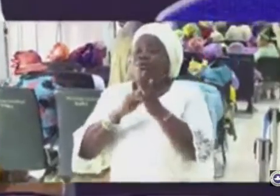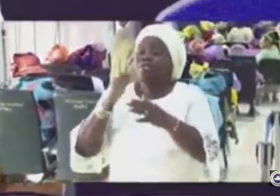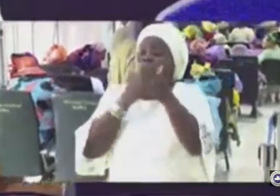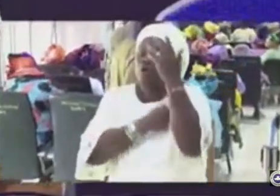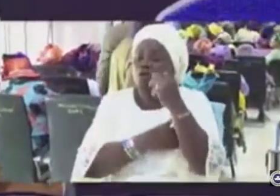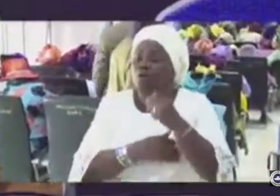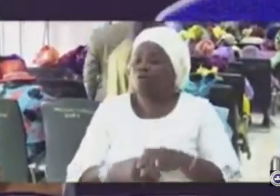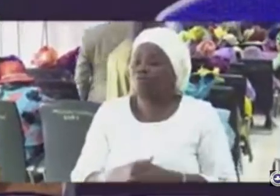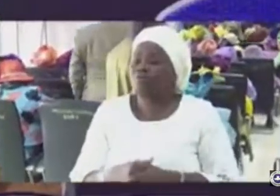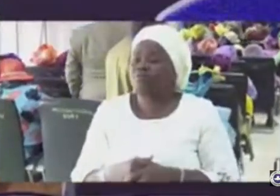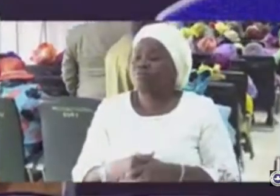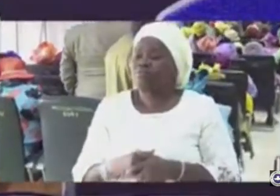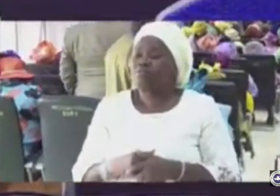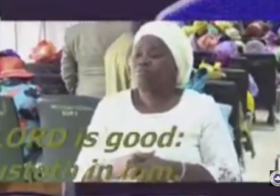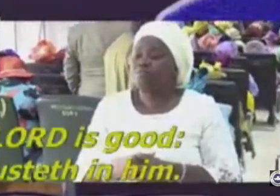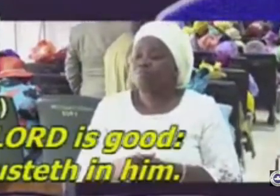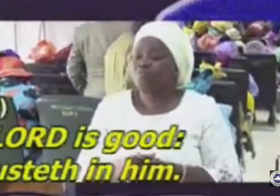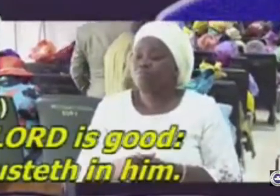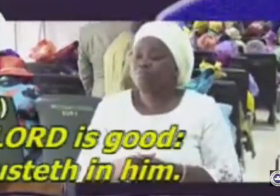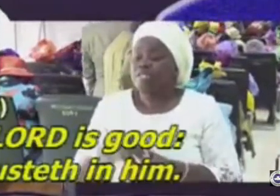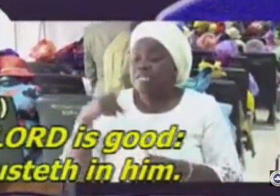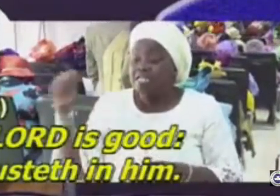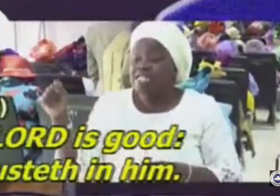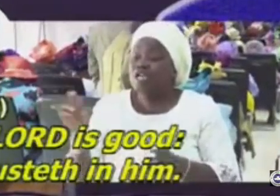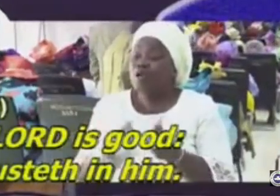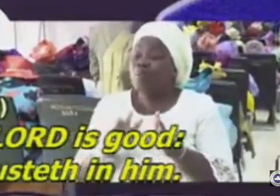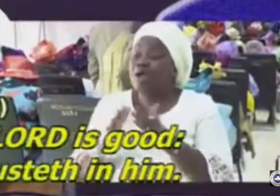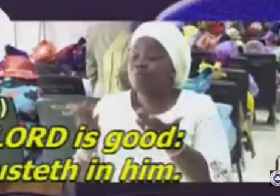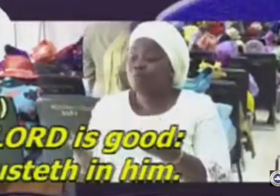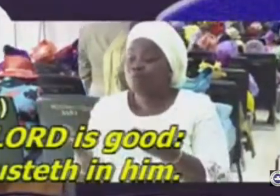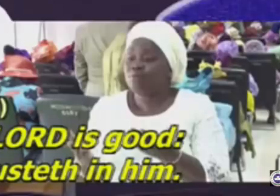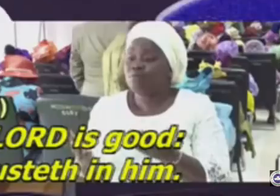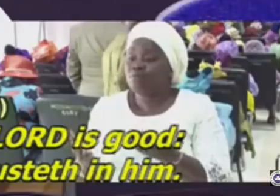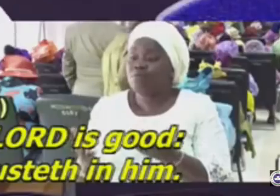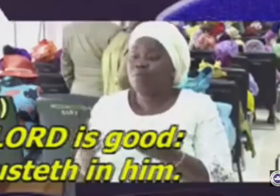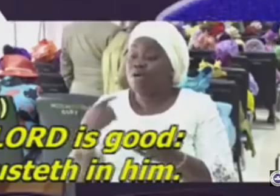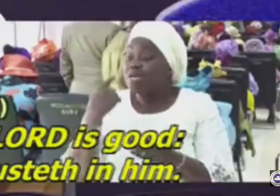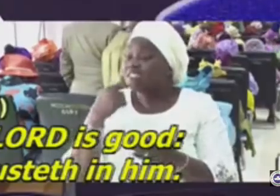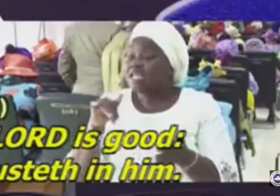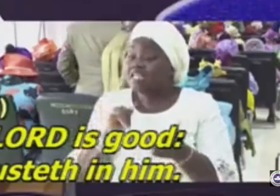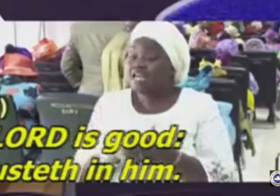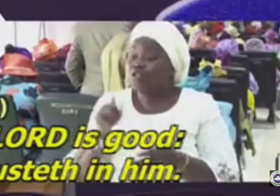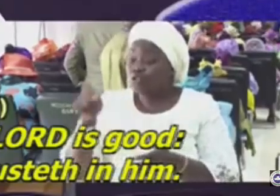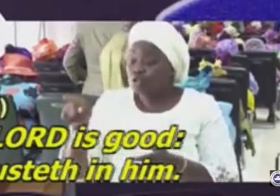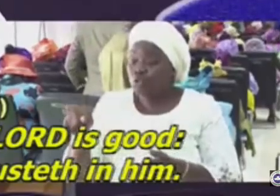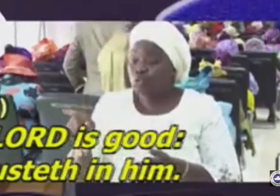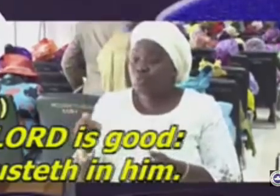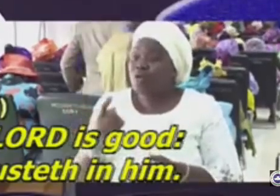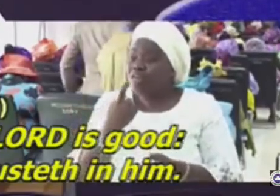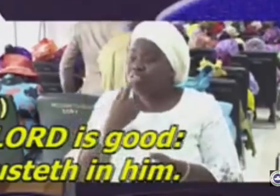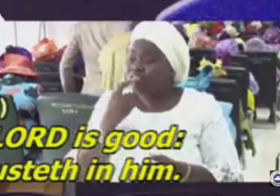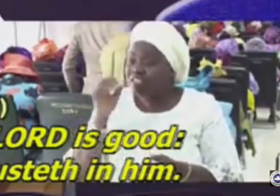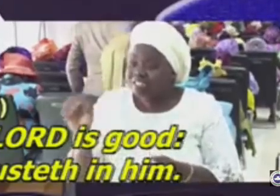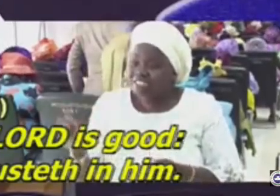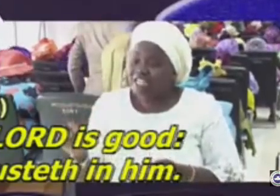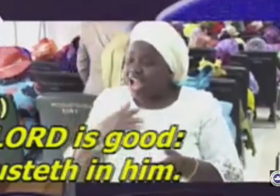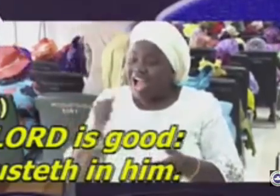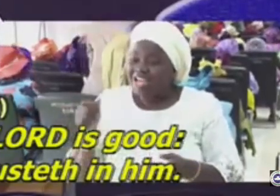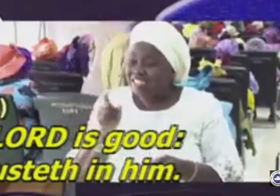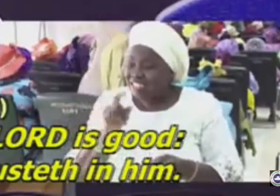oh, taste and see that the Lord is good. We have tasted him. We found him to be